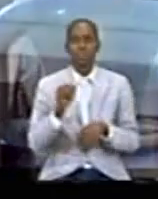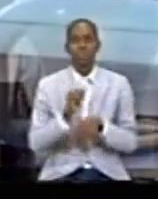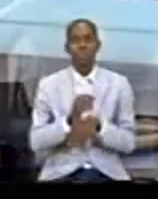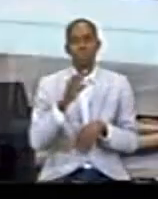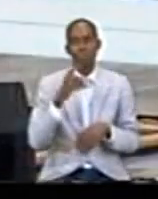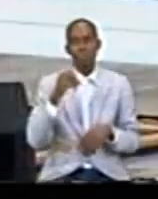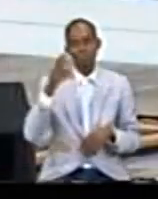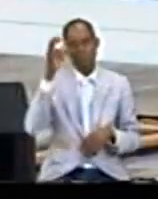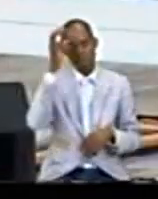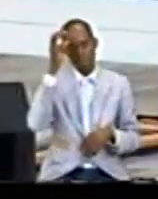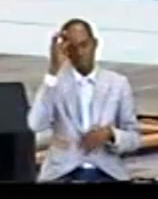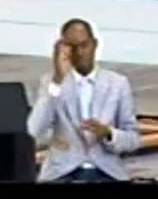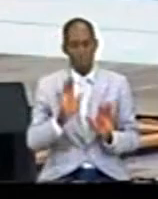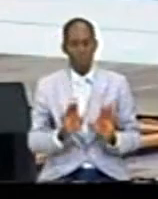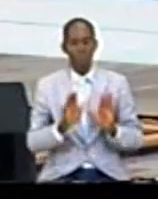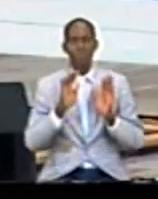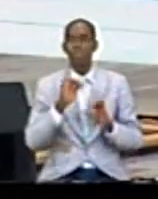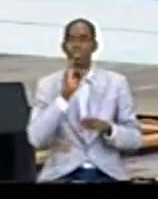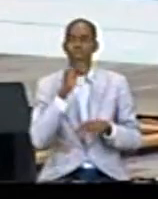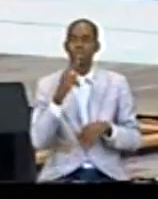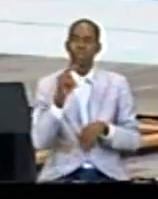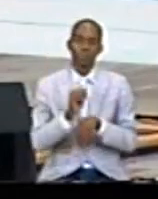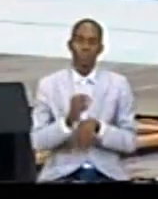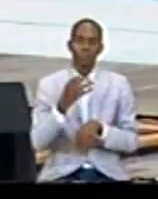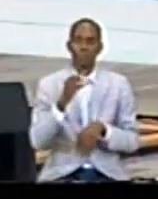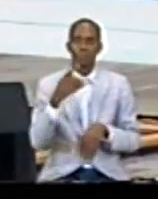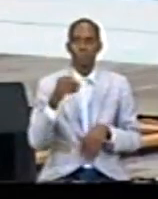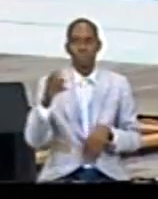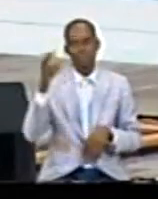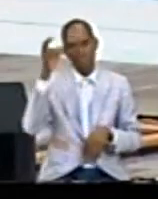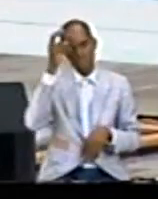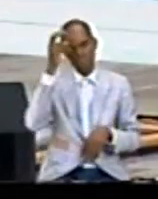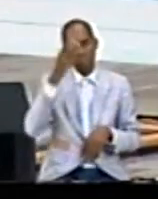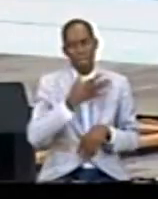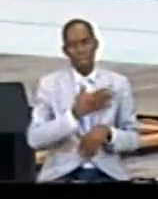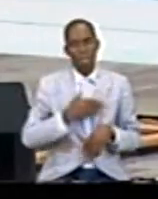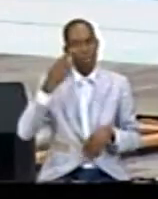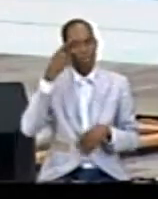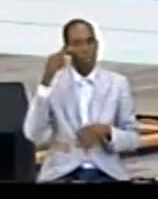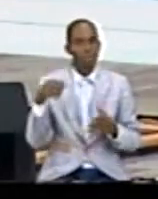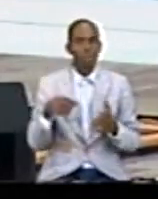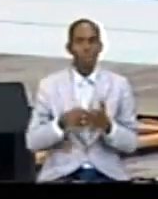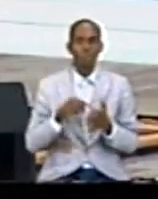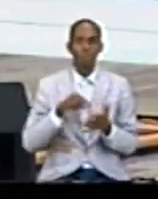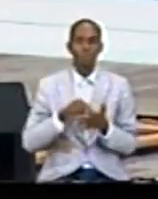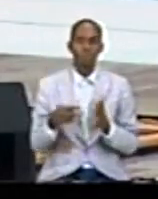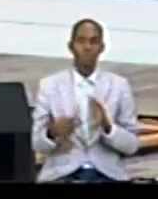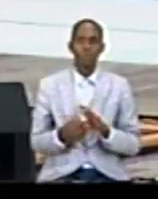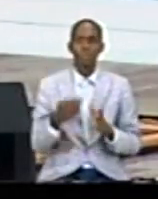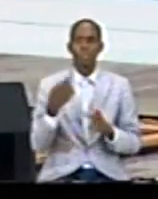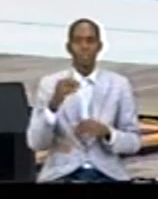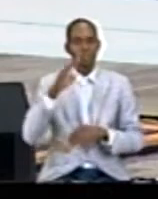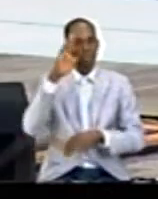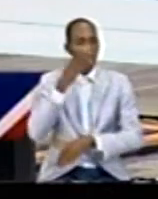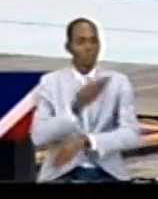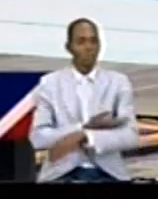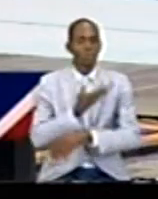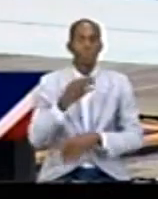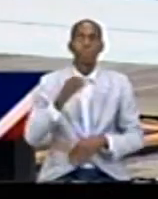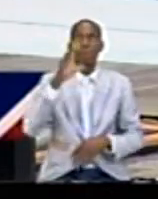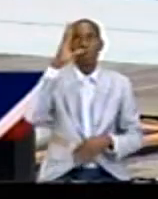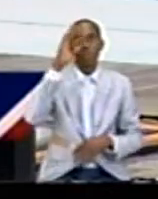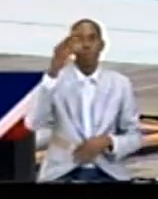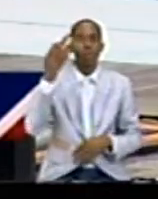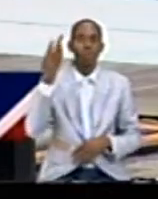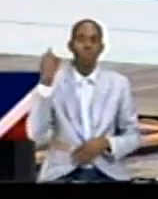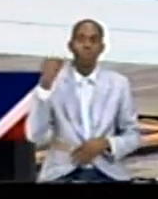devil. Fear, a work of the devil. And for this purpose, the Son of God was manifested,